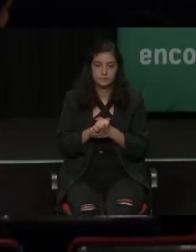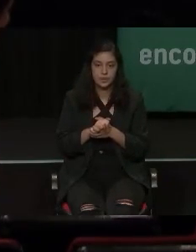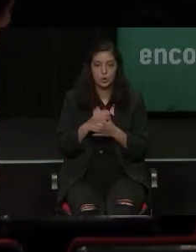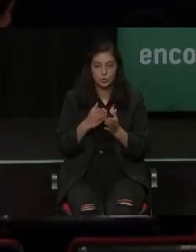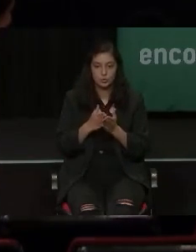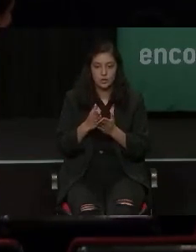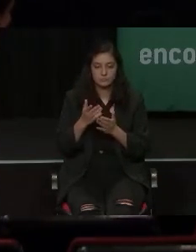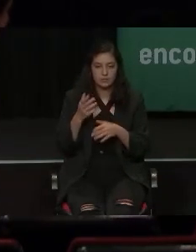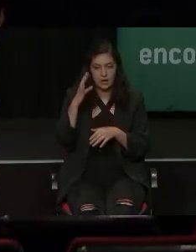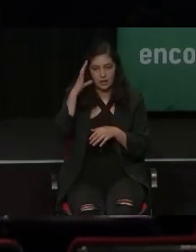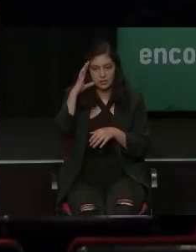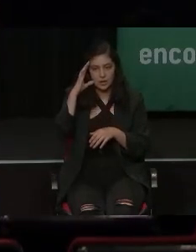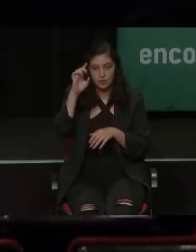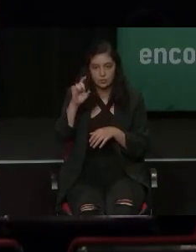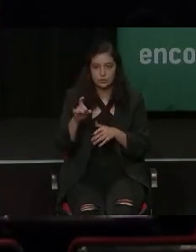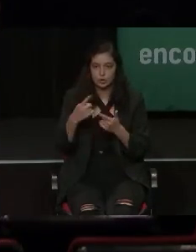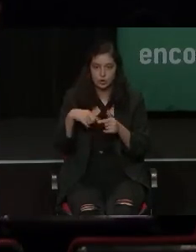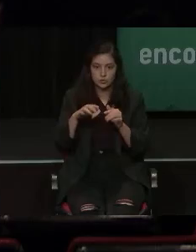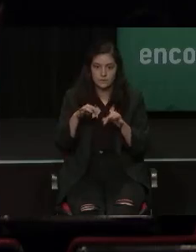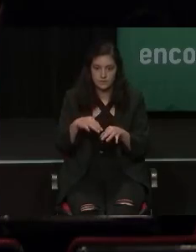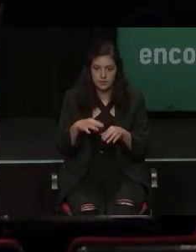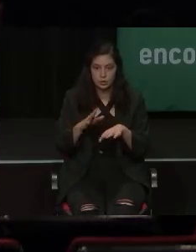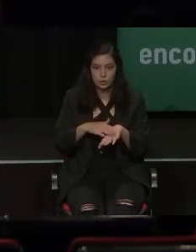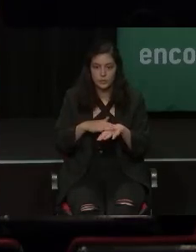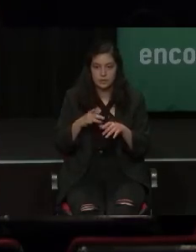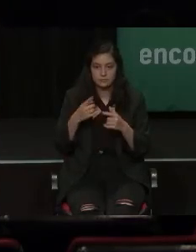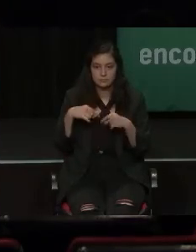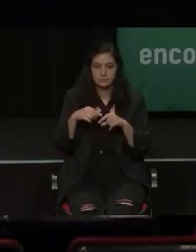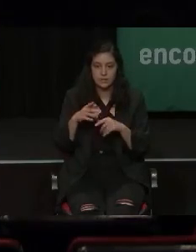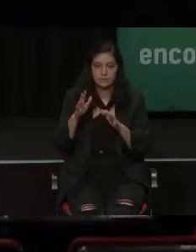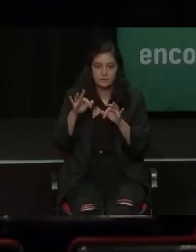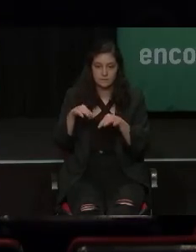a tarde toda, mas vamos ter que terminar. We would be able to spend here the